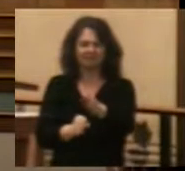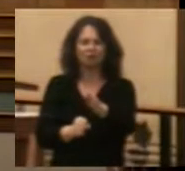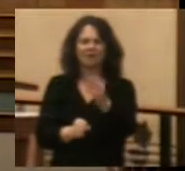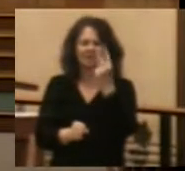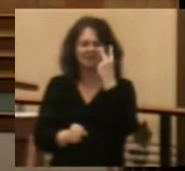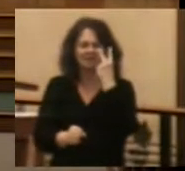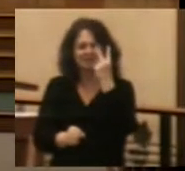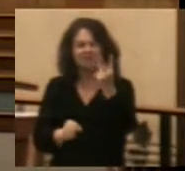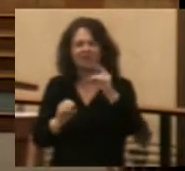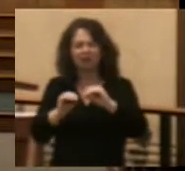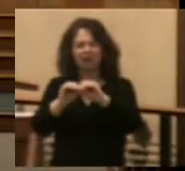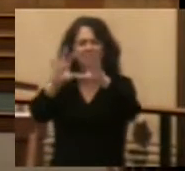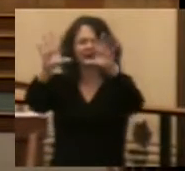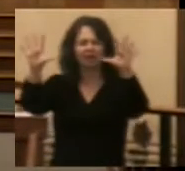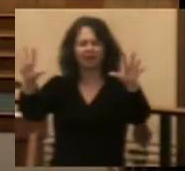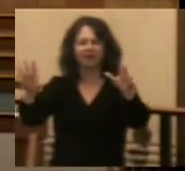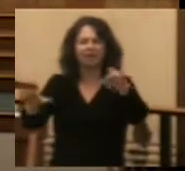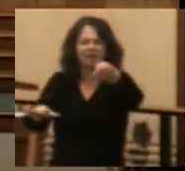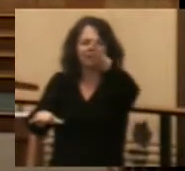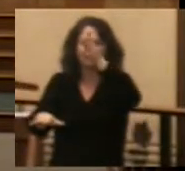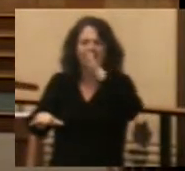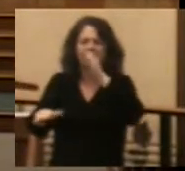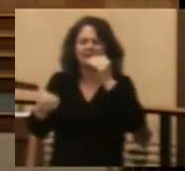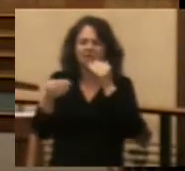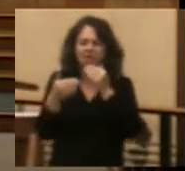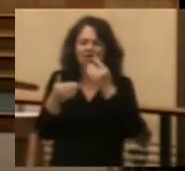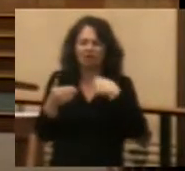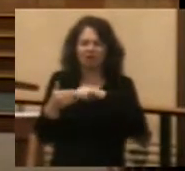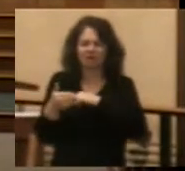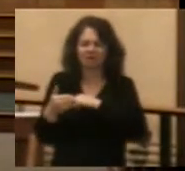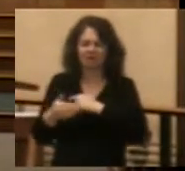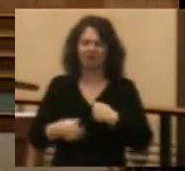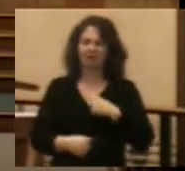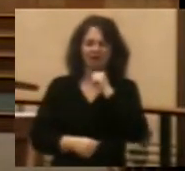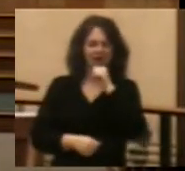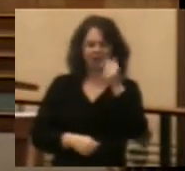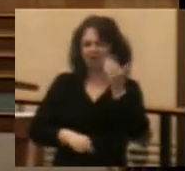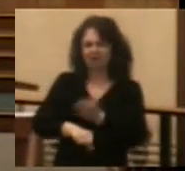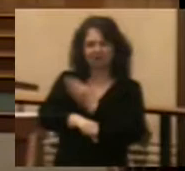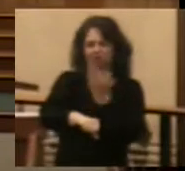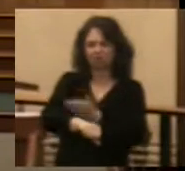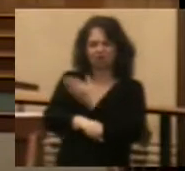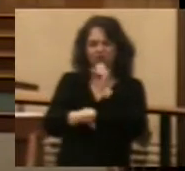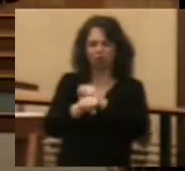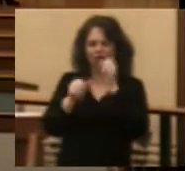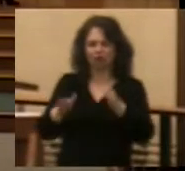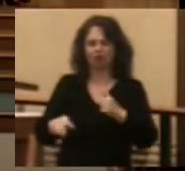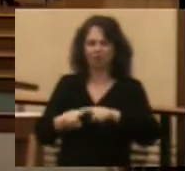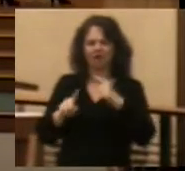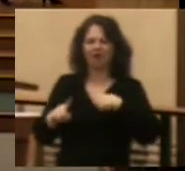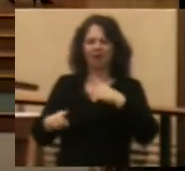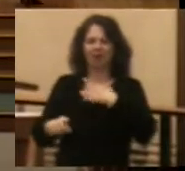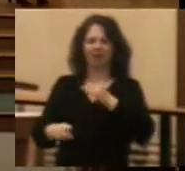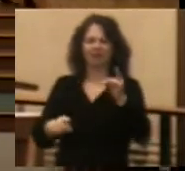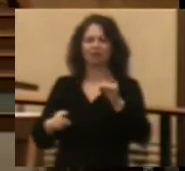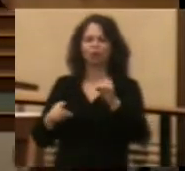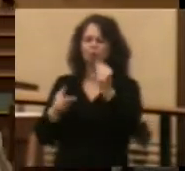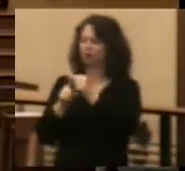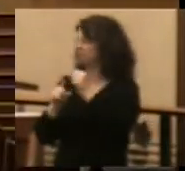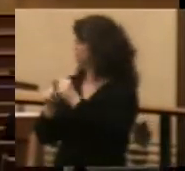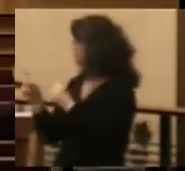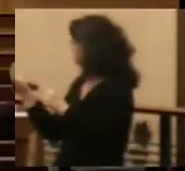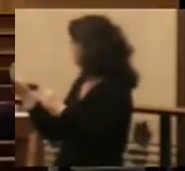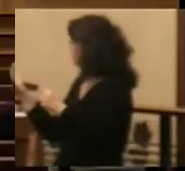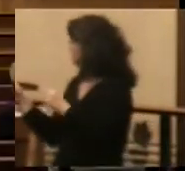God is near. Now, I'm no construction worker, but I do like the language of this because it has awakened me as I look